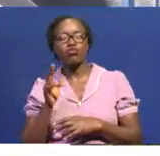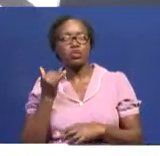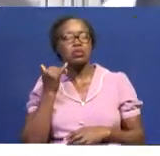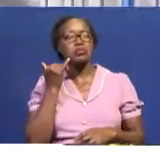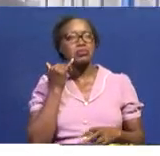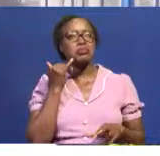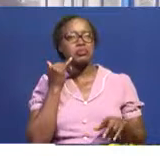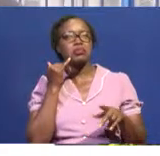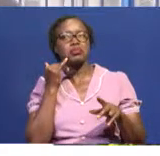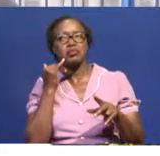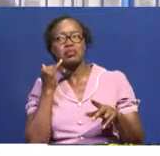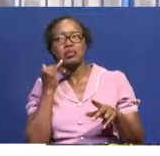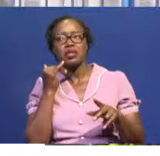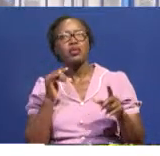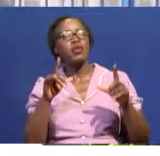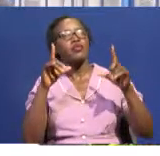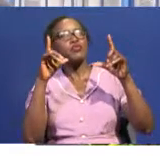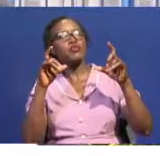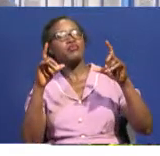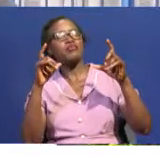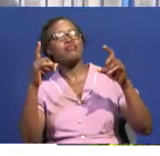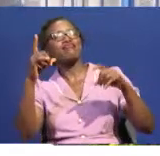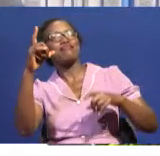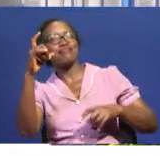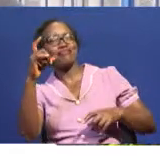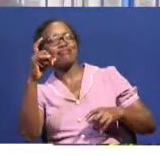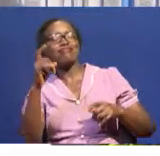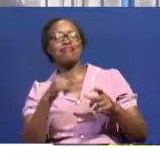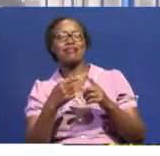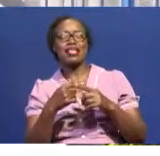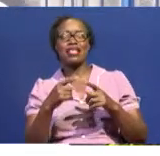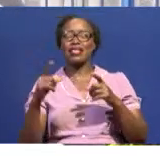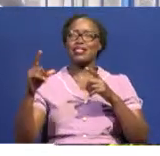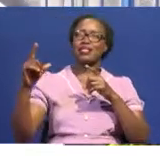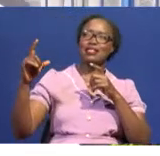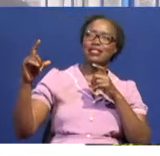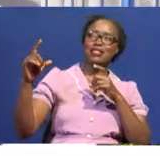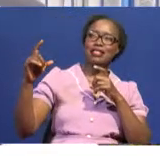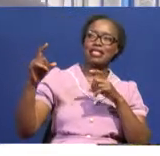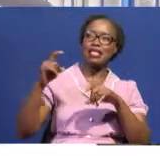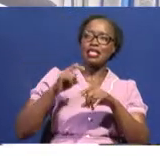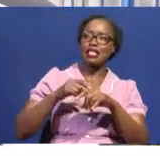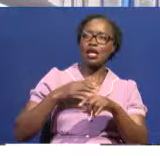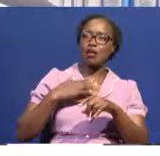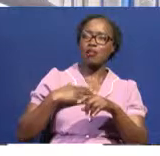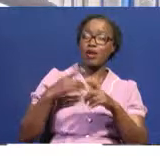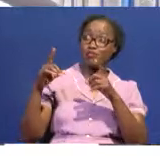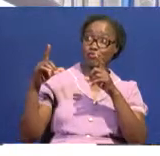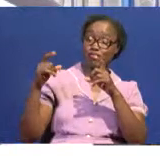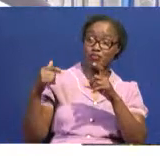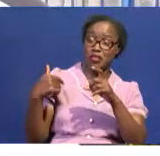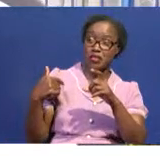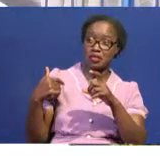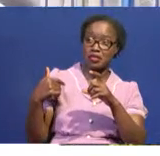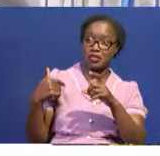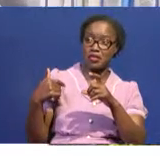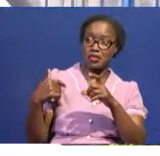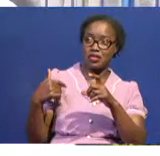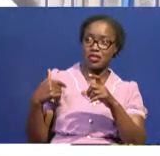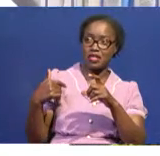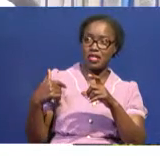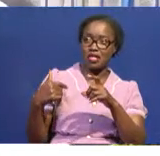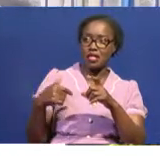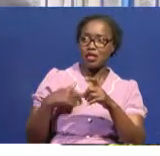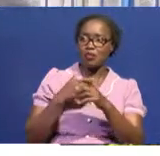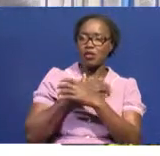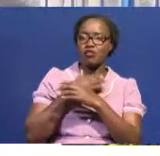Kama tulikuwa tunachukua selfie, then ikachukua wenzangu, sasa ikafika tani yangu ya kunichukua. Then wenzangu